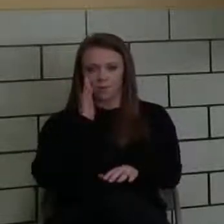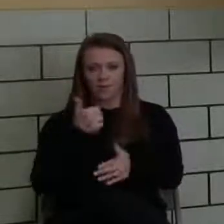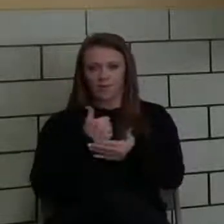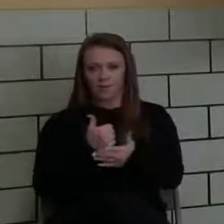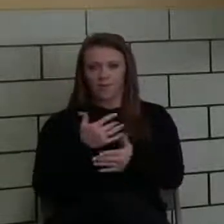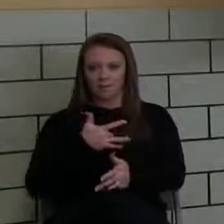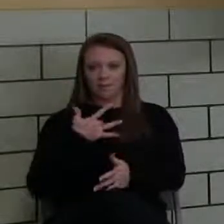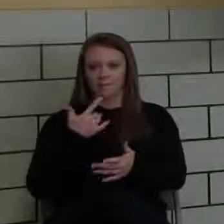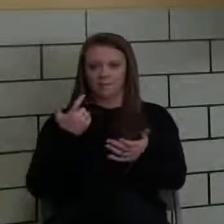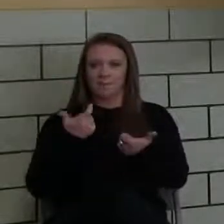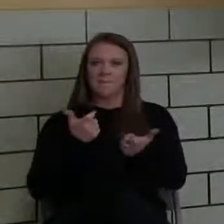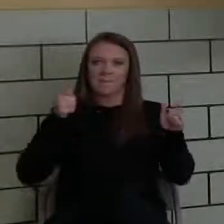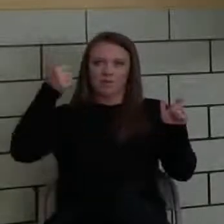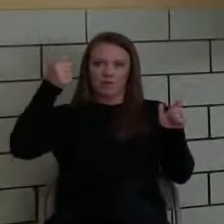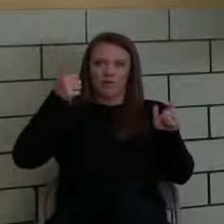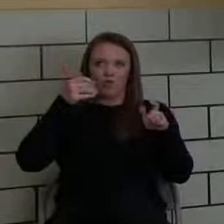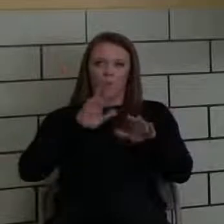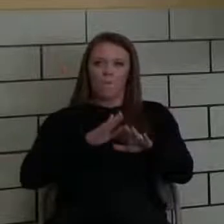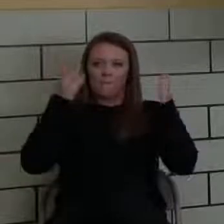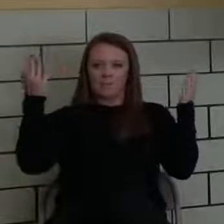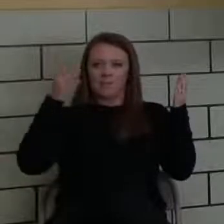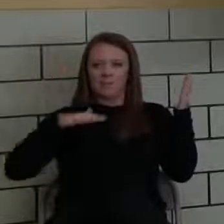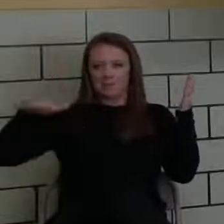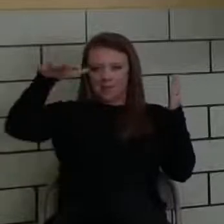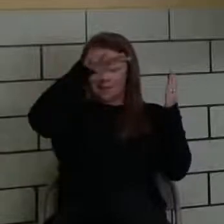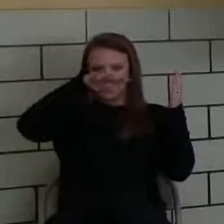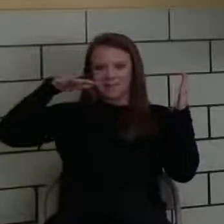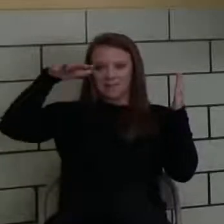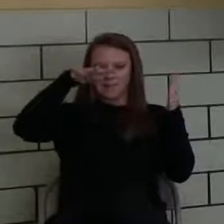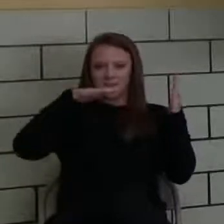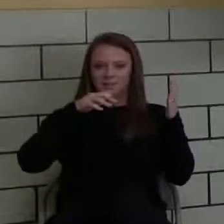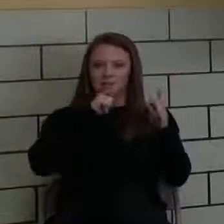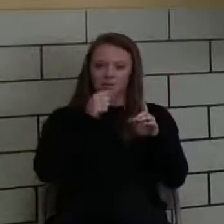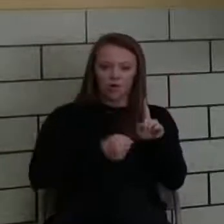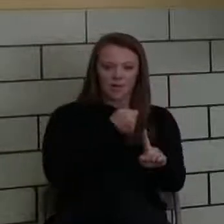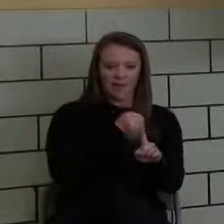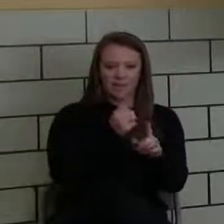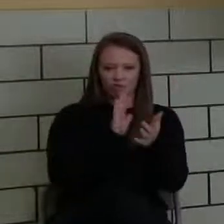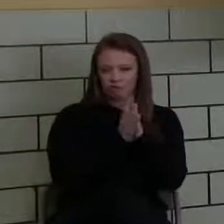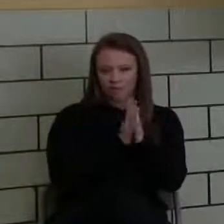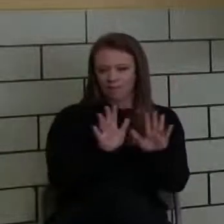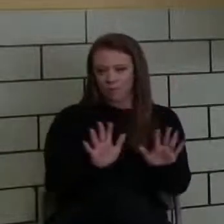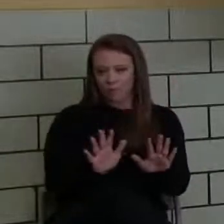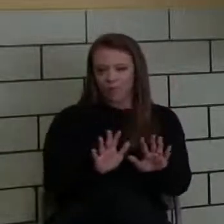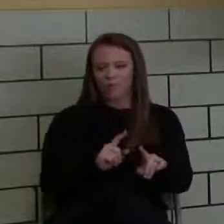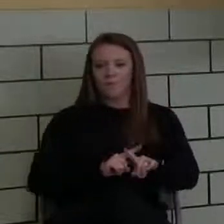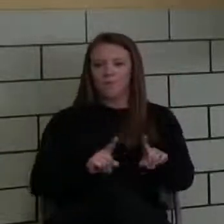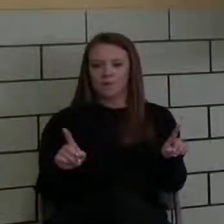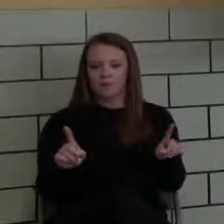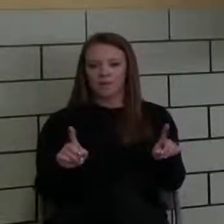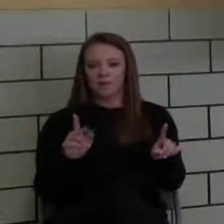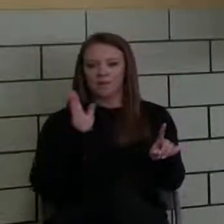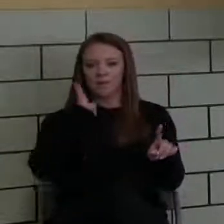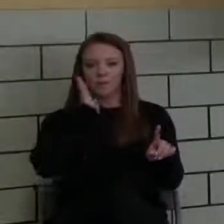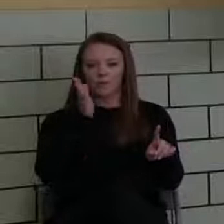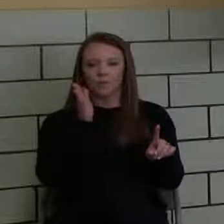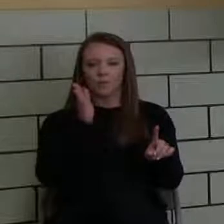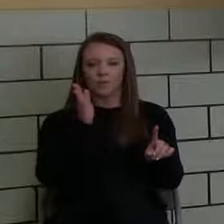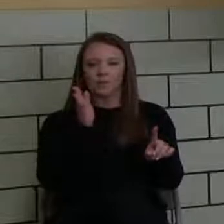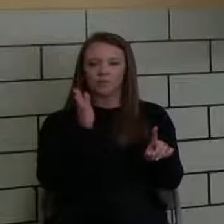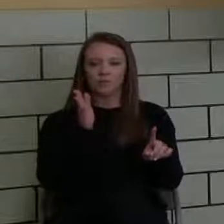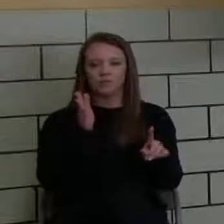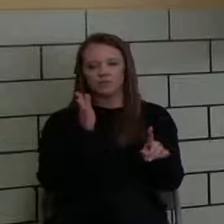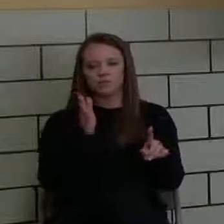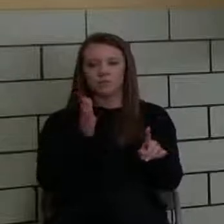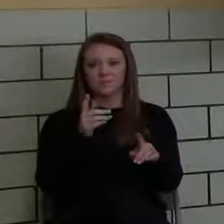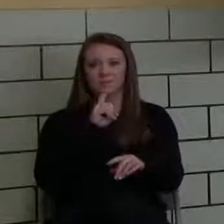even though that is not a direct impact on the traffic that's flowing through get those big, those are some nice